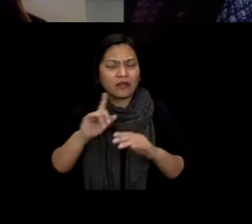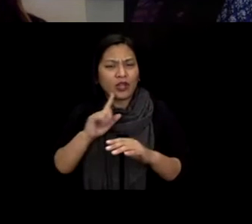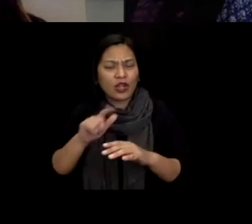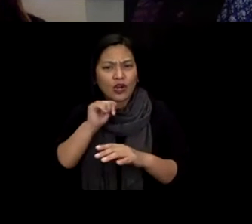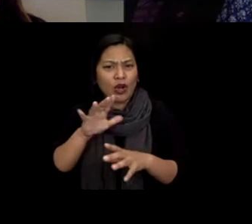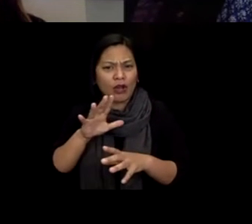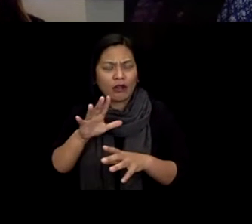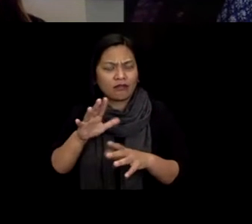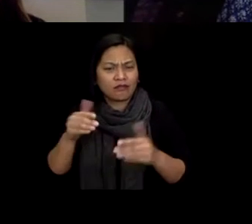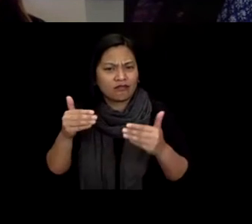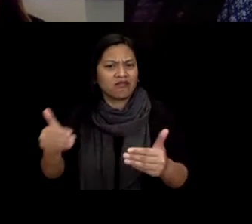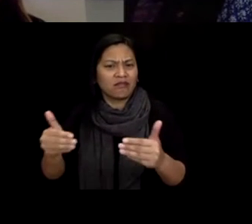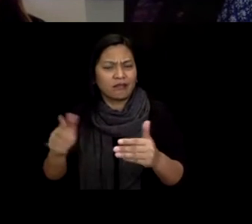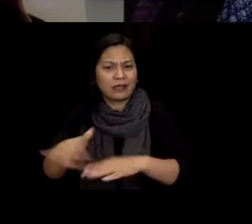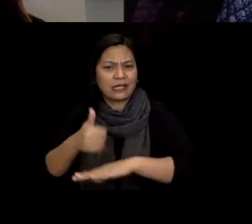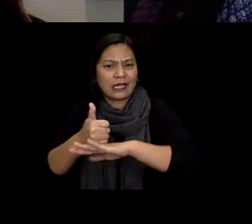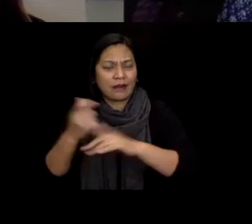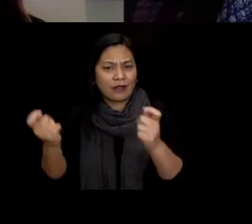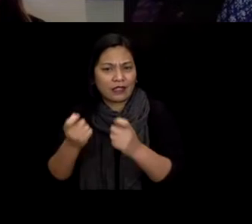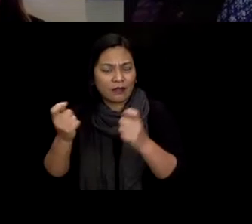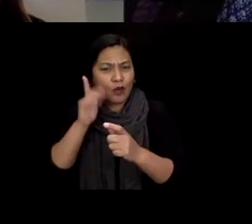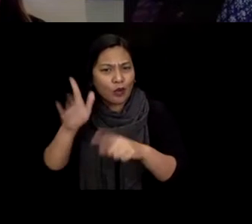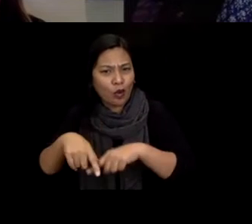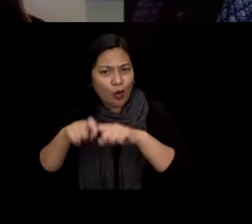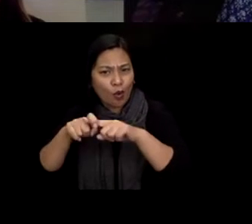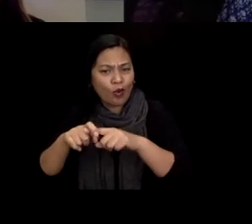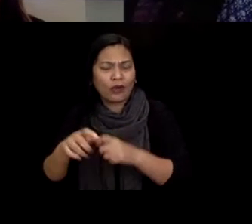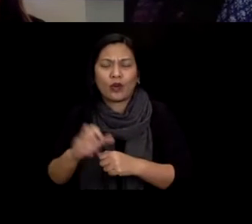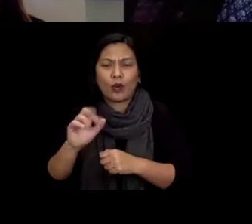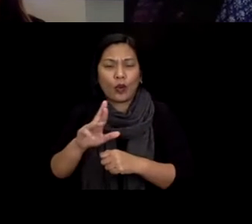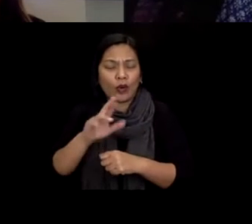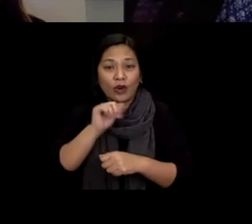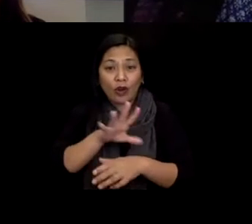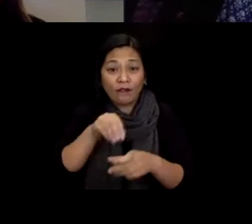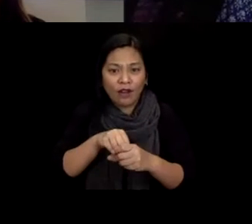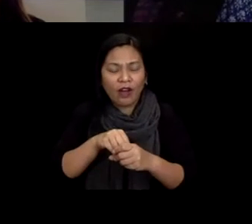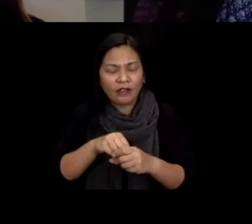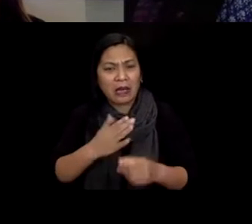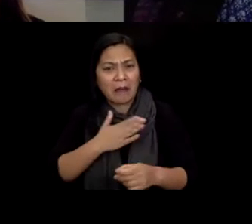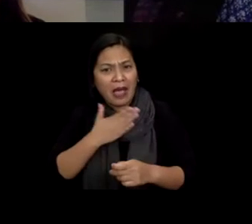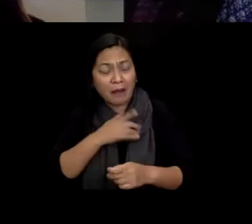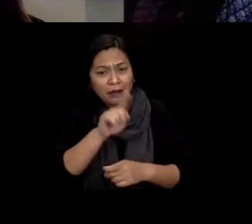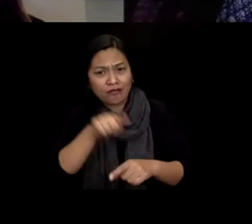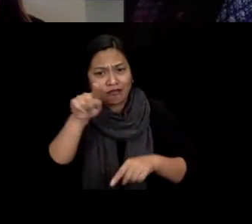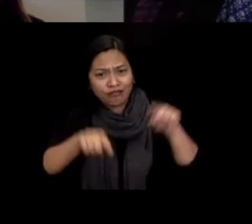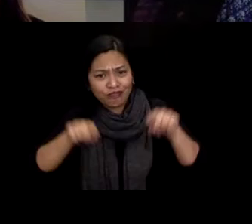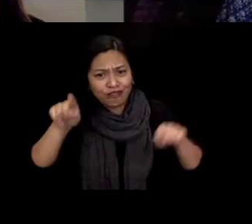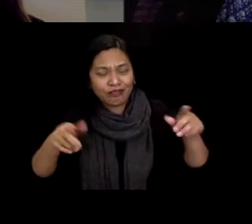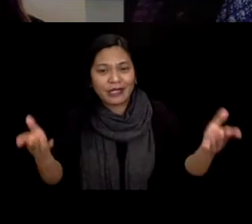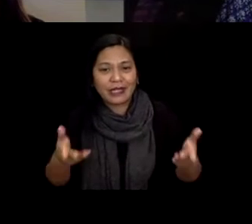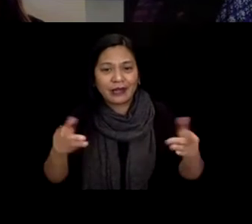on festivals, or recognize that it's not for me or it's not for you.